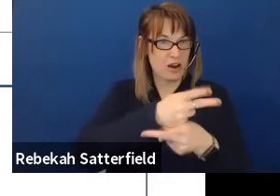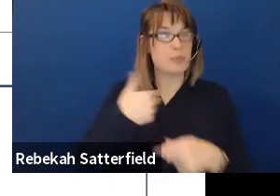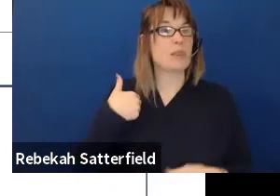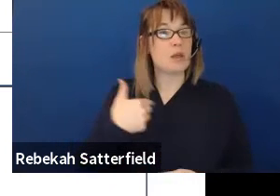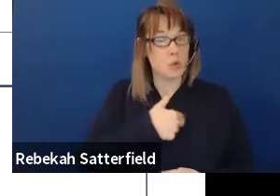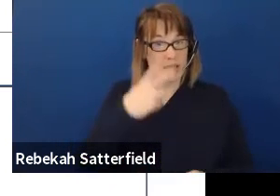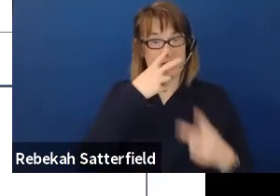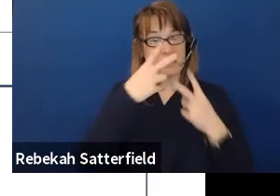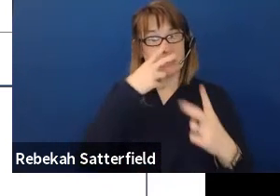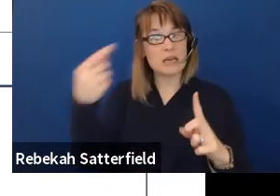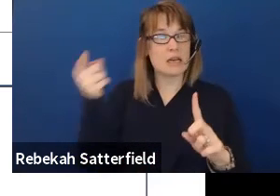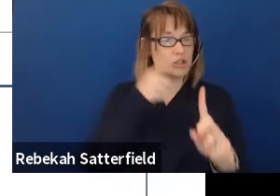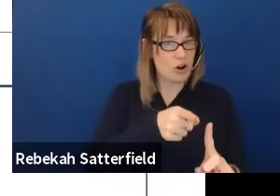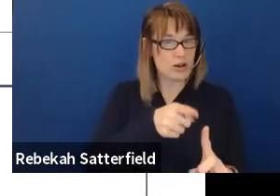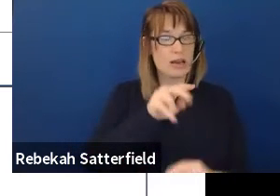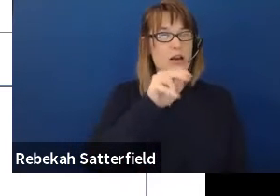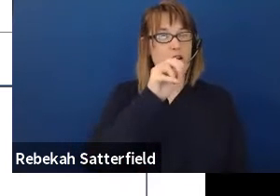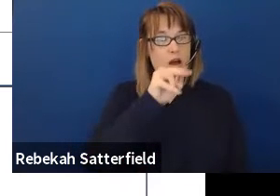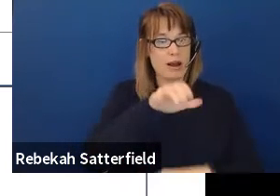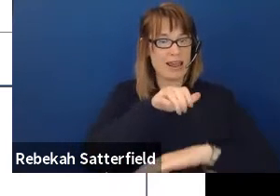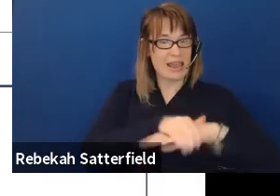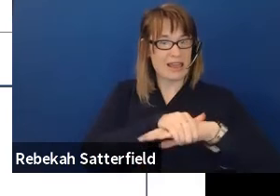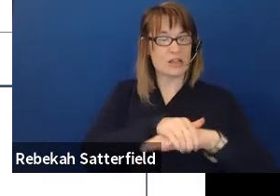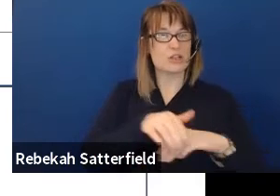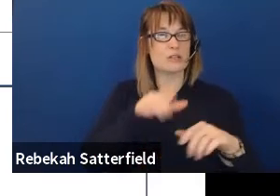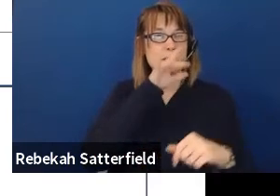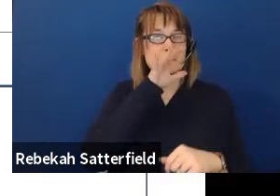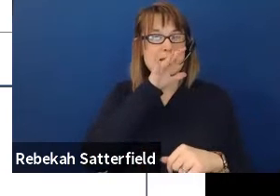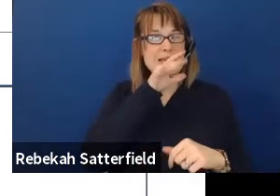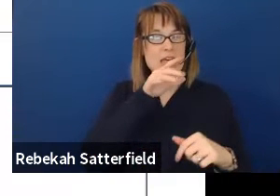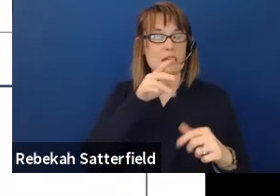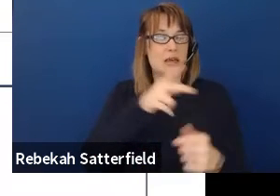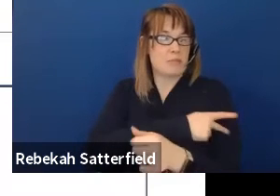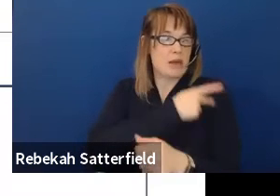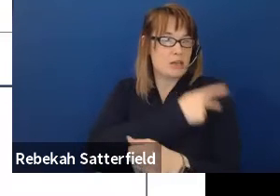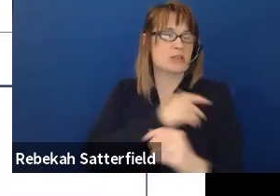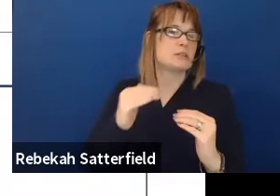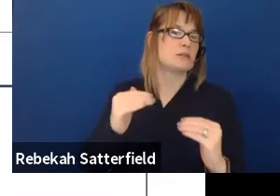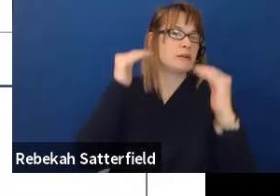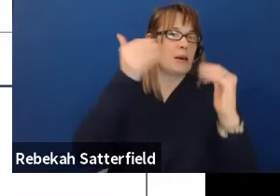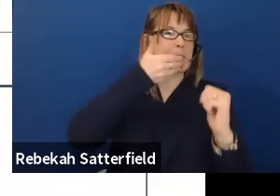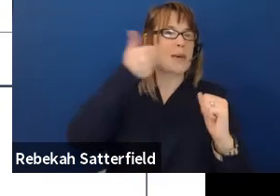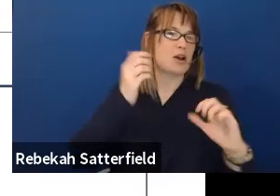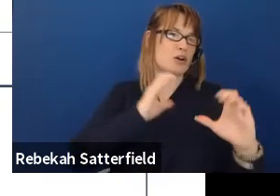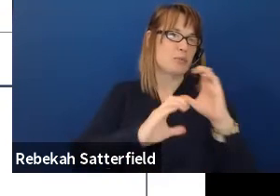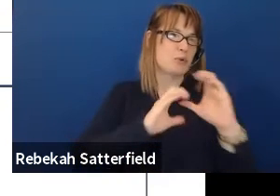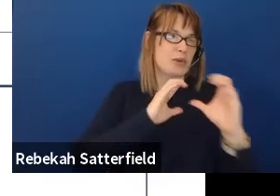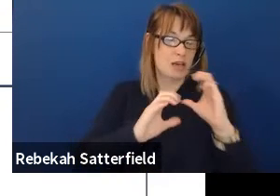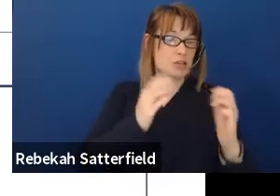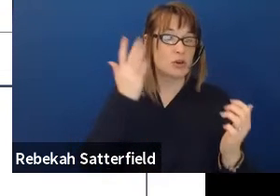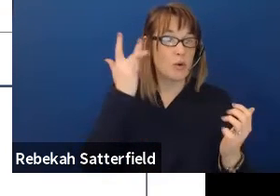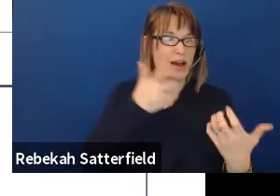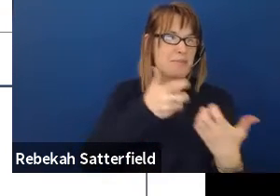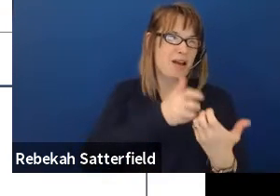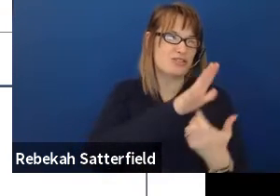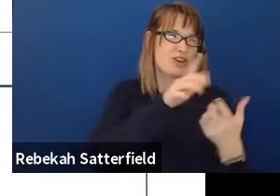non-English speaking patients with chronic conditions in those automated program communications in their native language. So